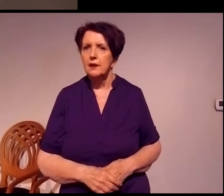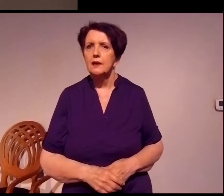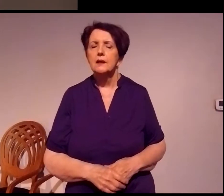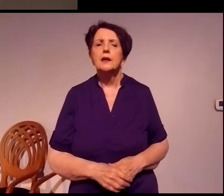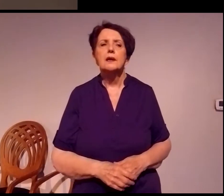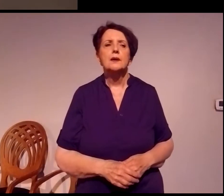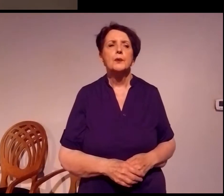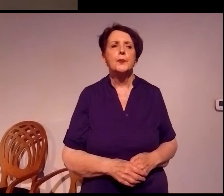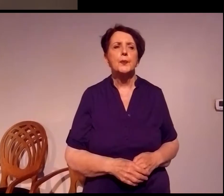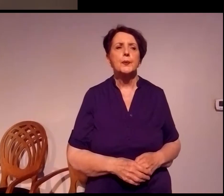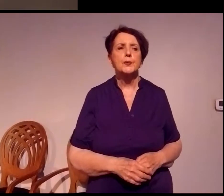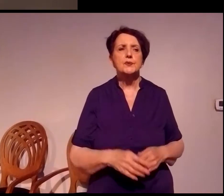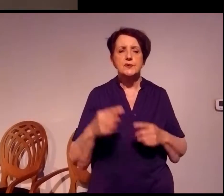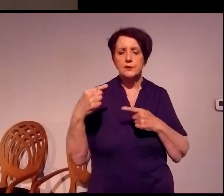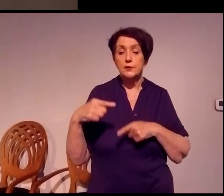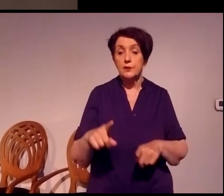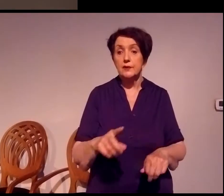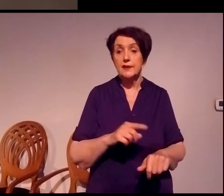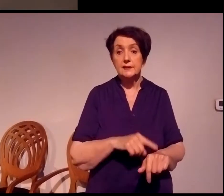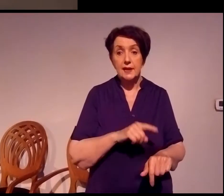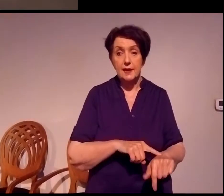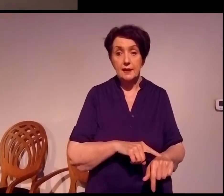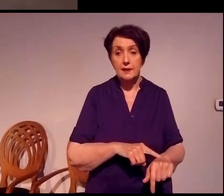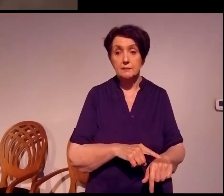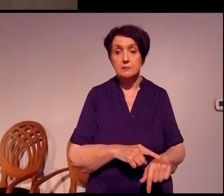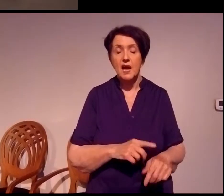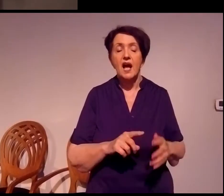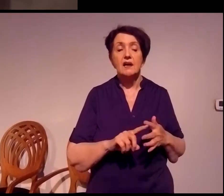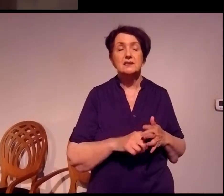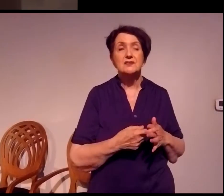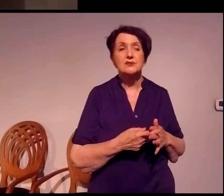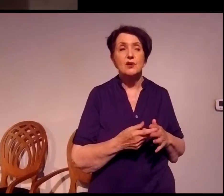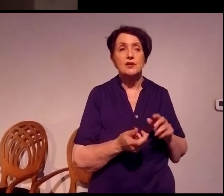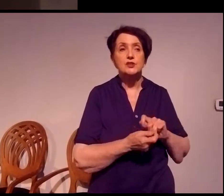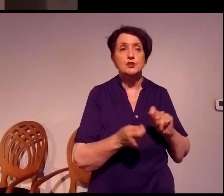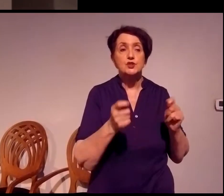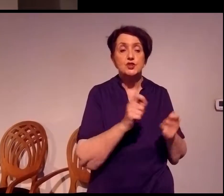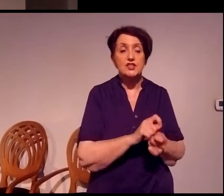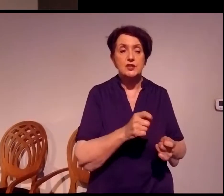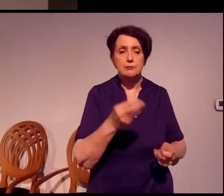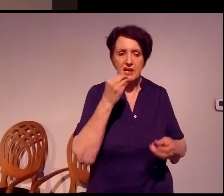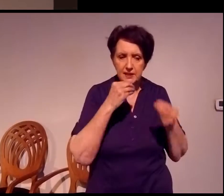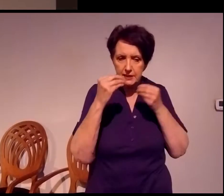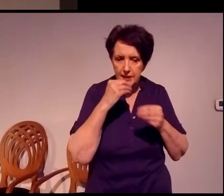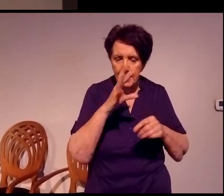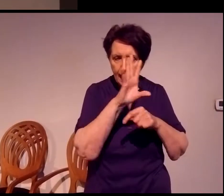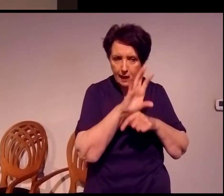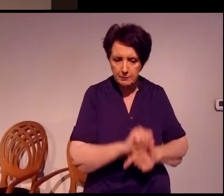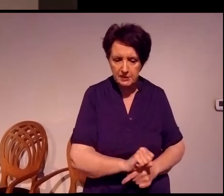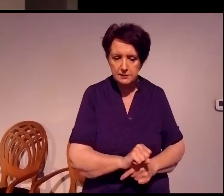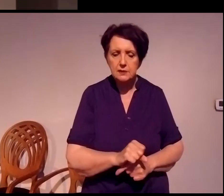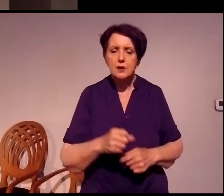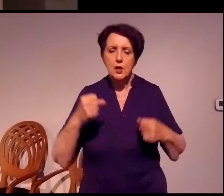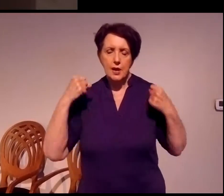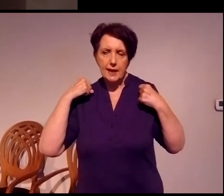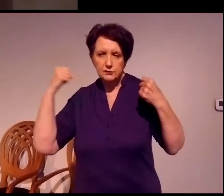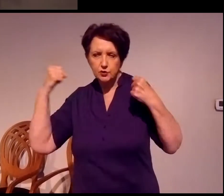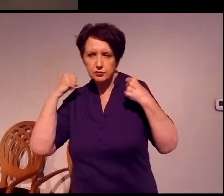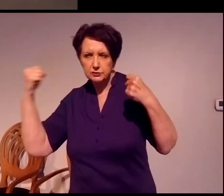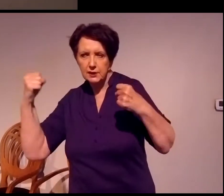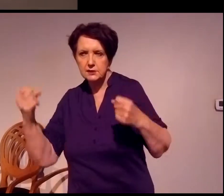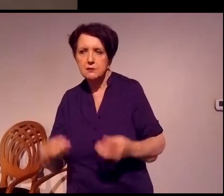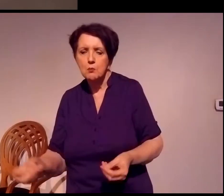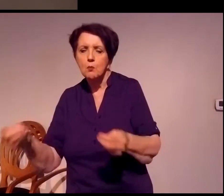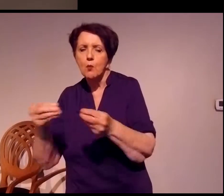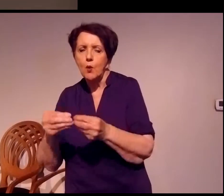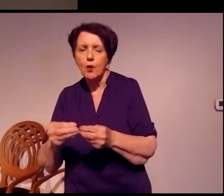So during that time, I started changing the way I ate, working out more, and just really asking, what